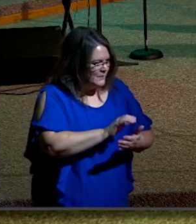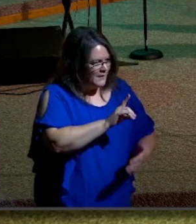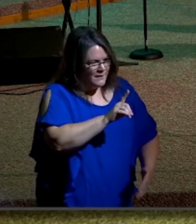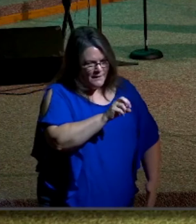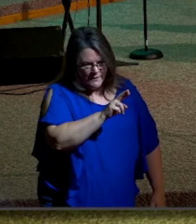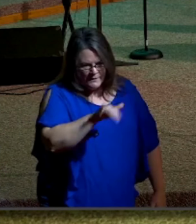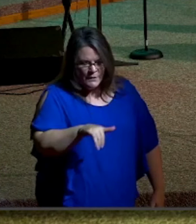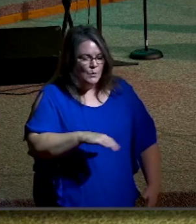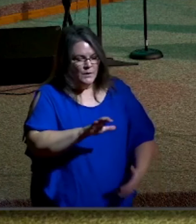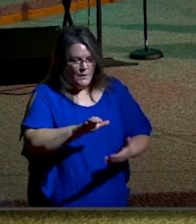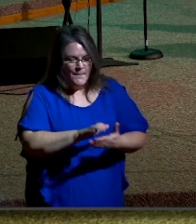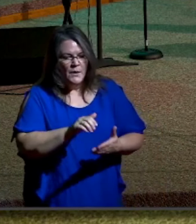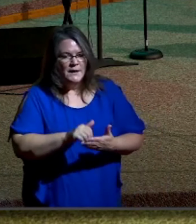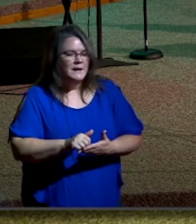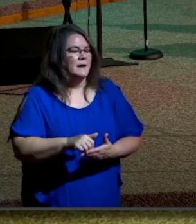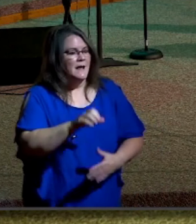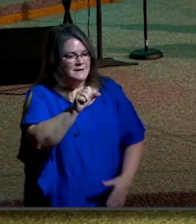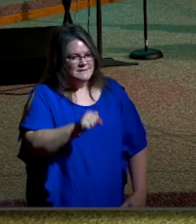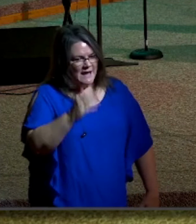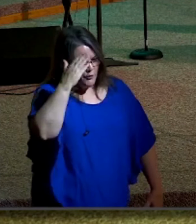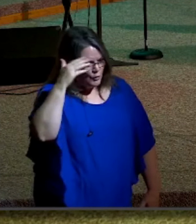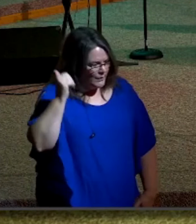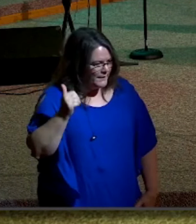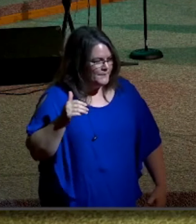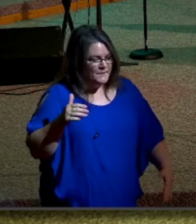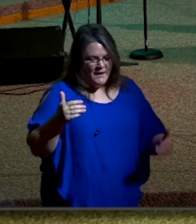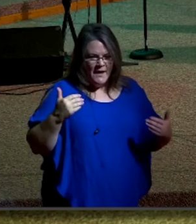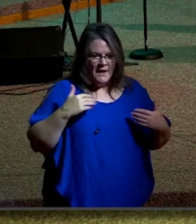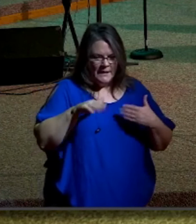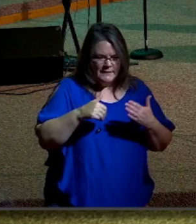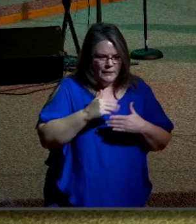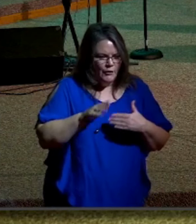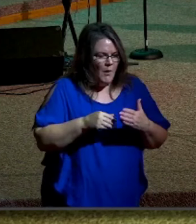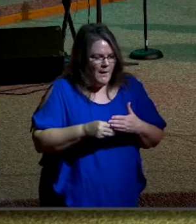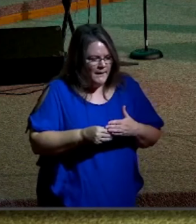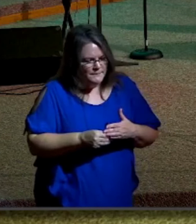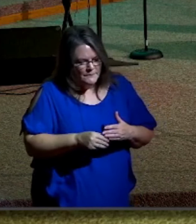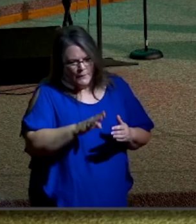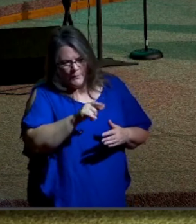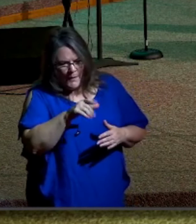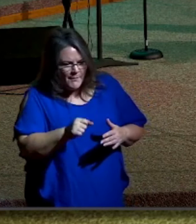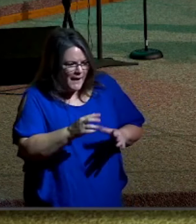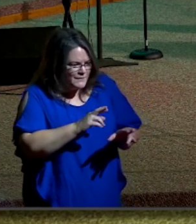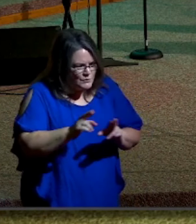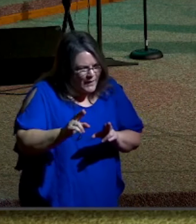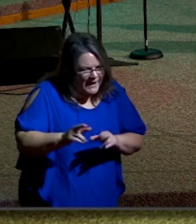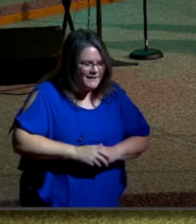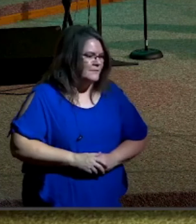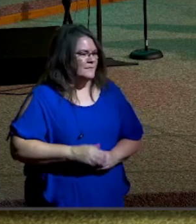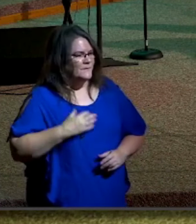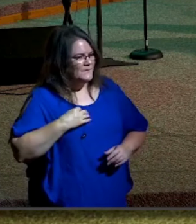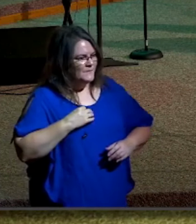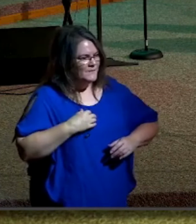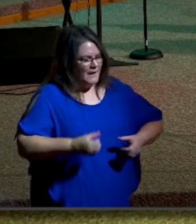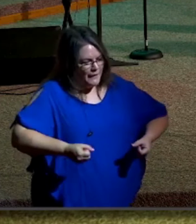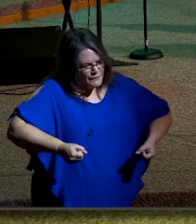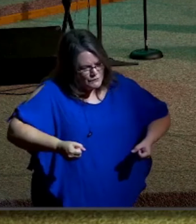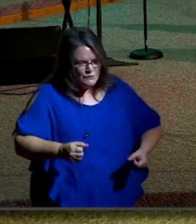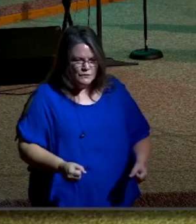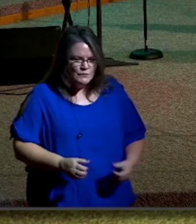Korea, and I had to get all of my baggage in order. Now, some of you are like, oh yeah, his suitcases. No, I'm talking